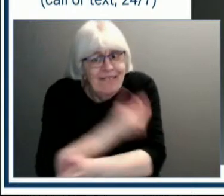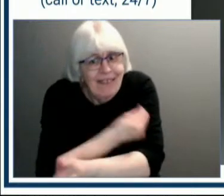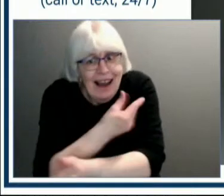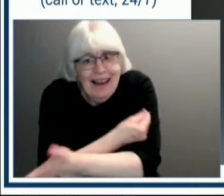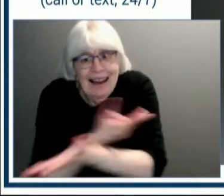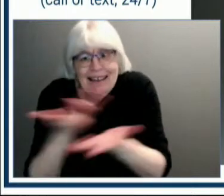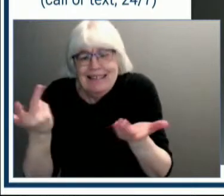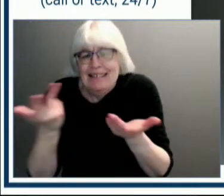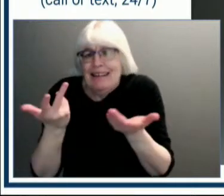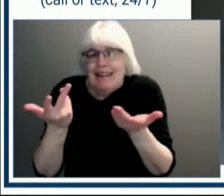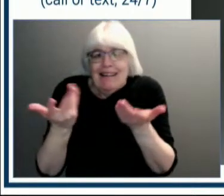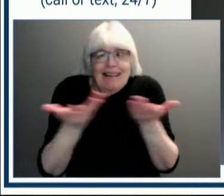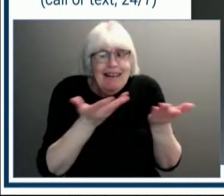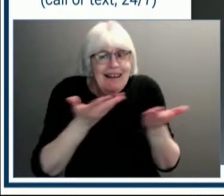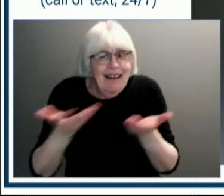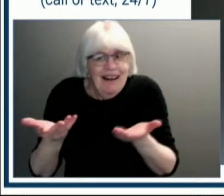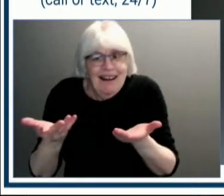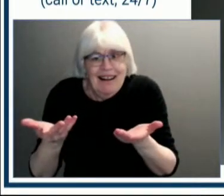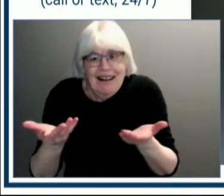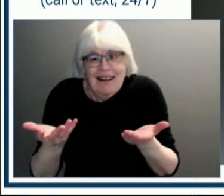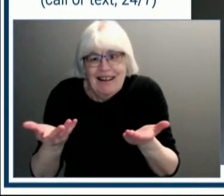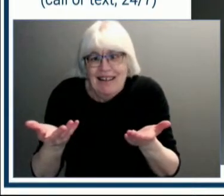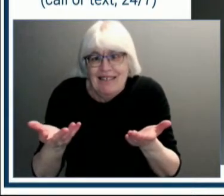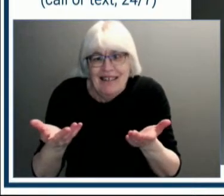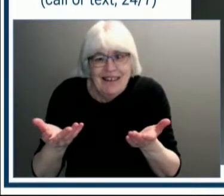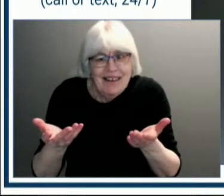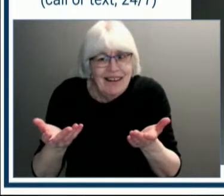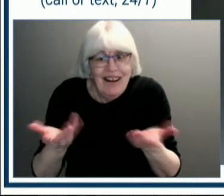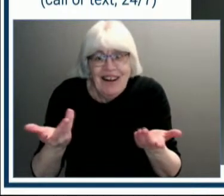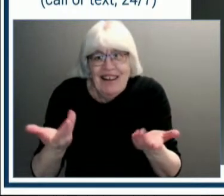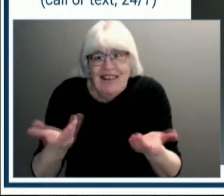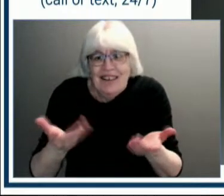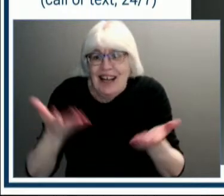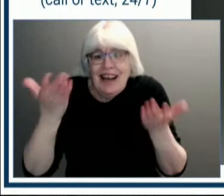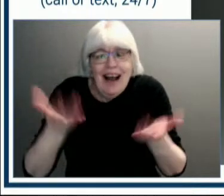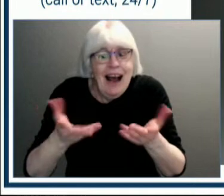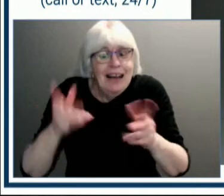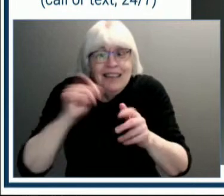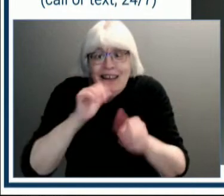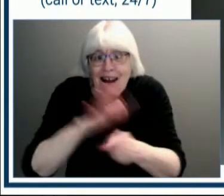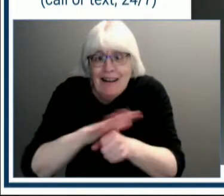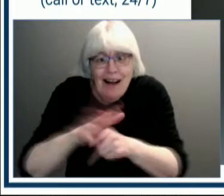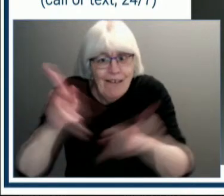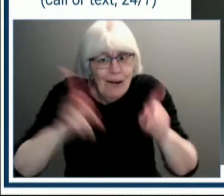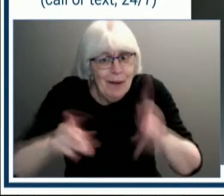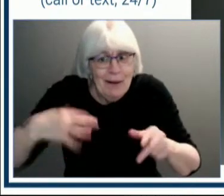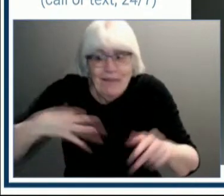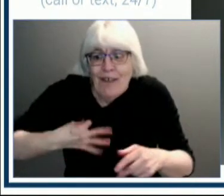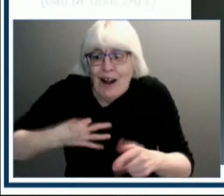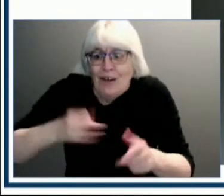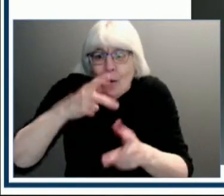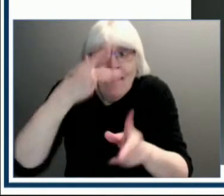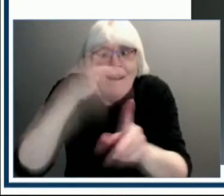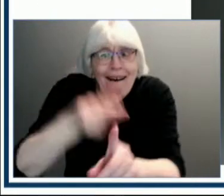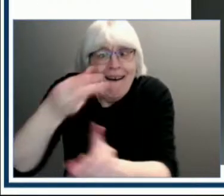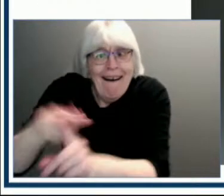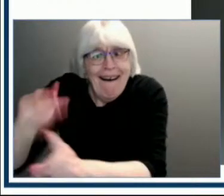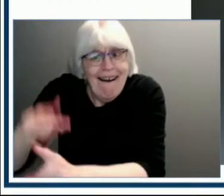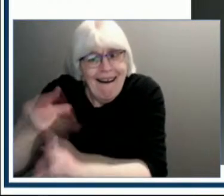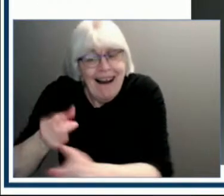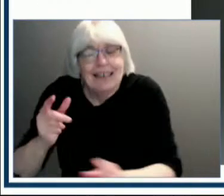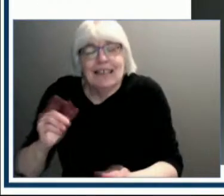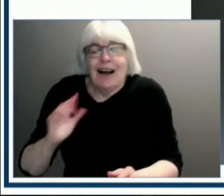to run those services or other healthcare services. We are doing the best to manage access to testing, vaccine